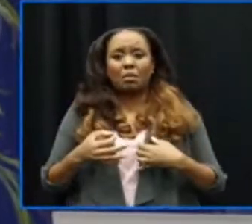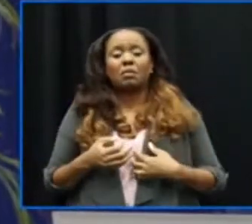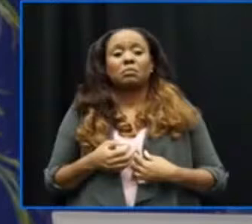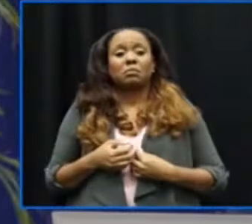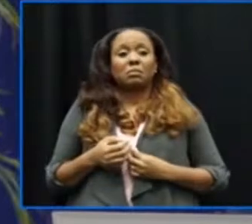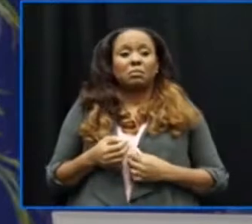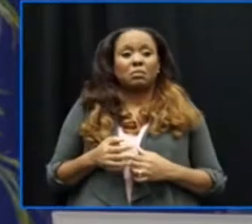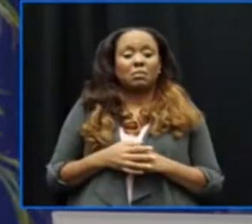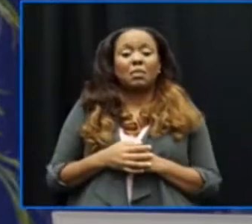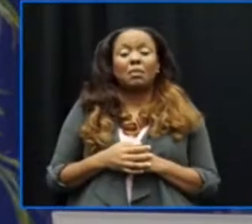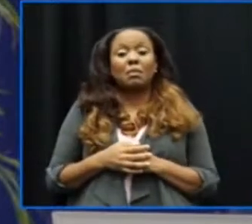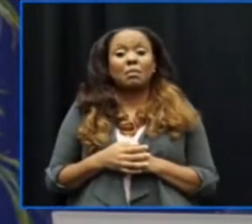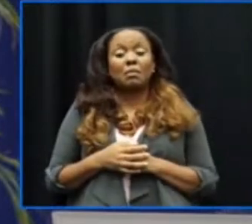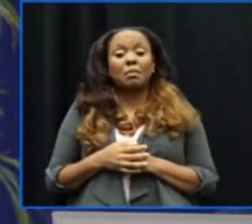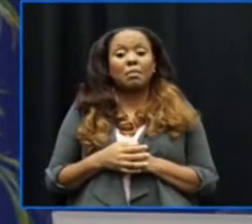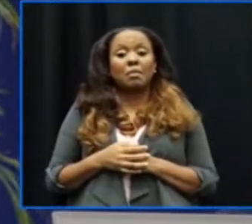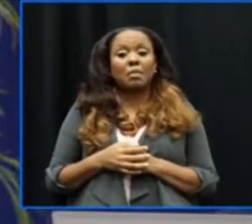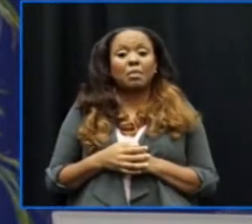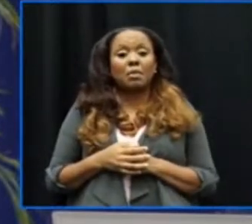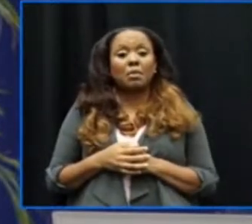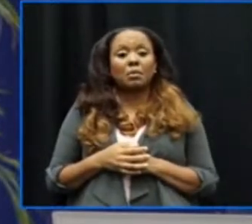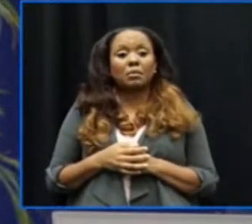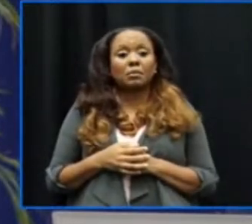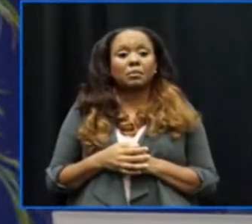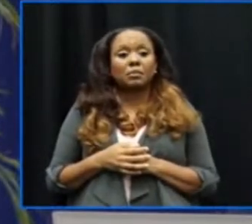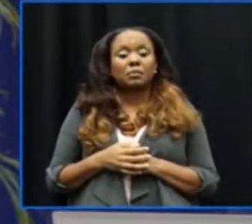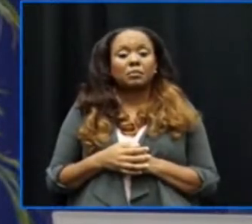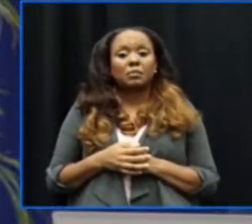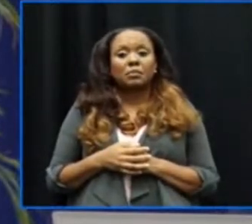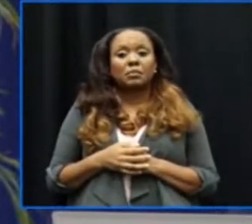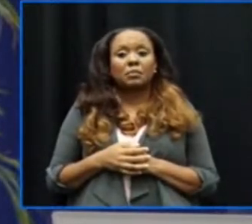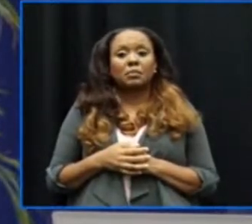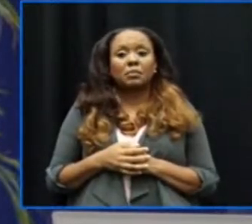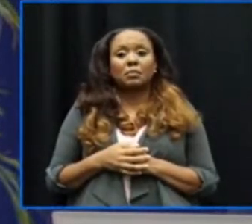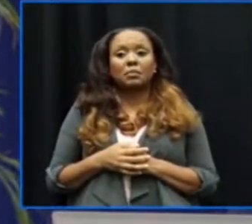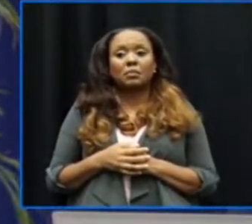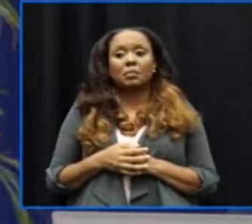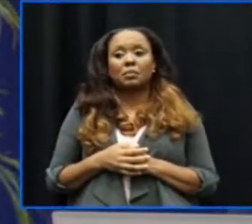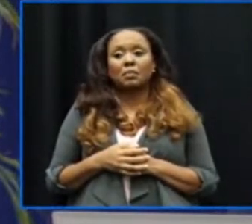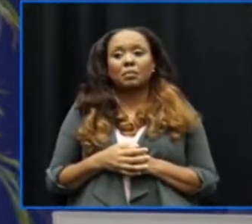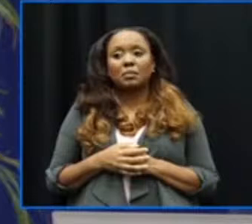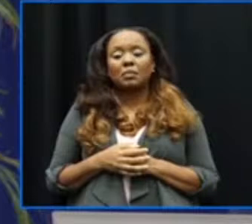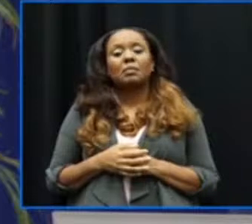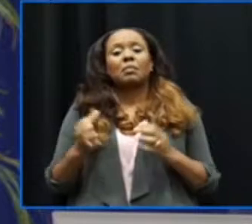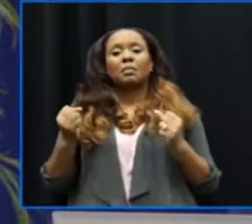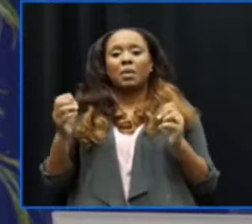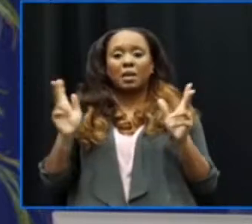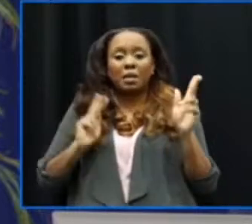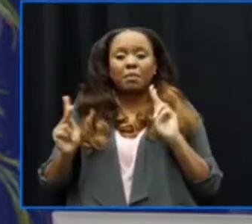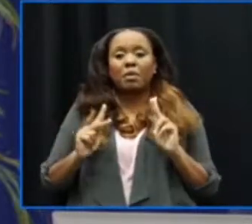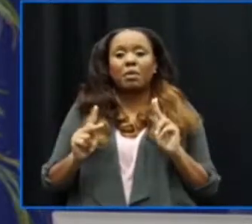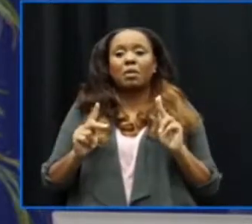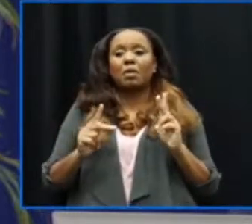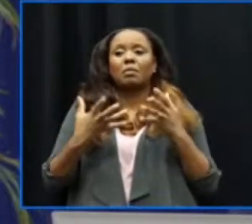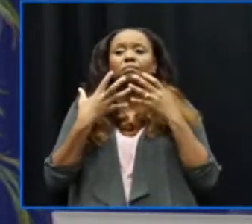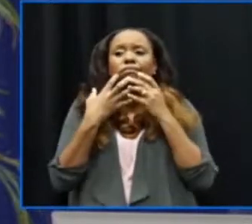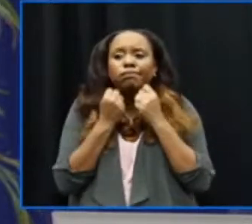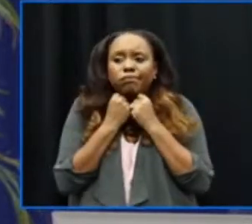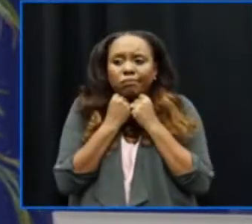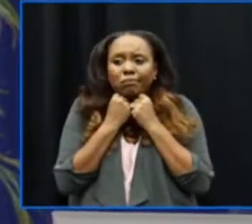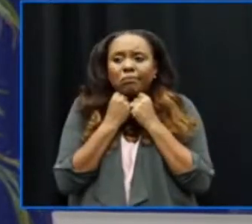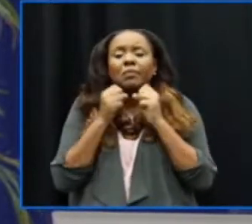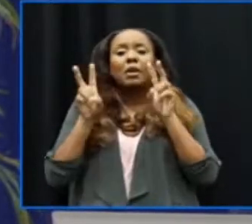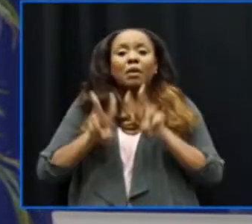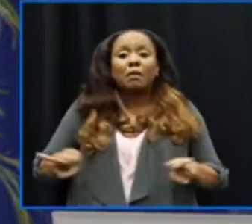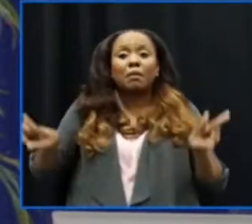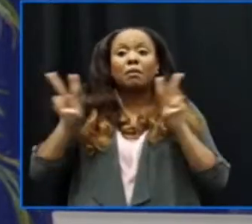the reaction has been, yes, we value the scheme desperately, and we want to do what we can to